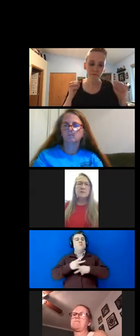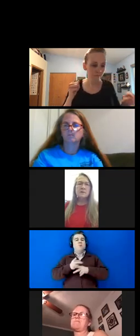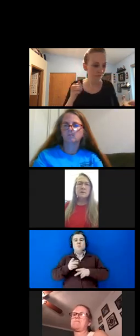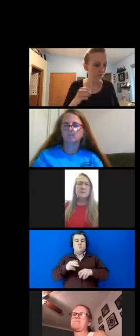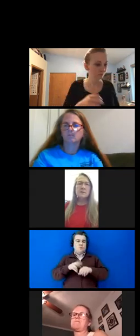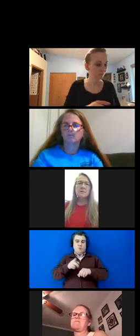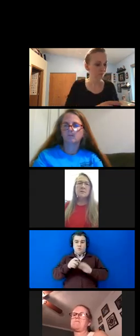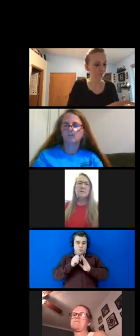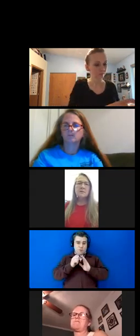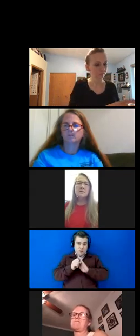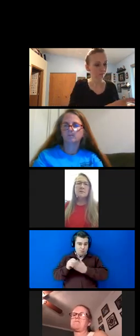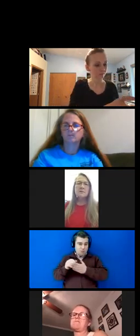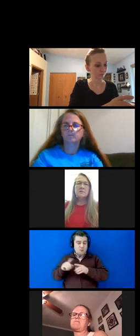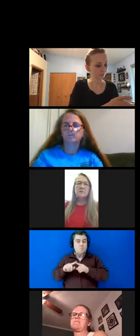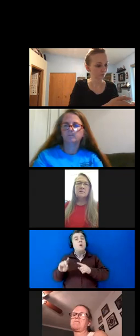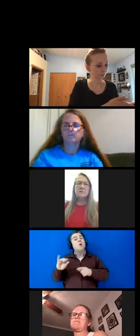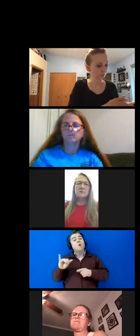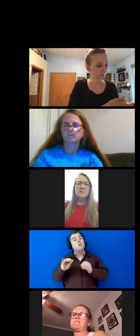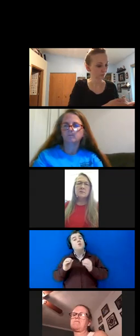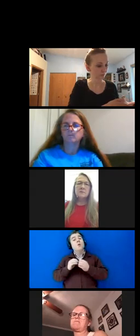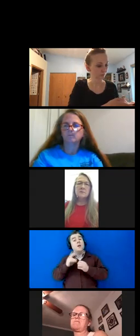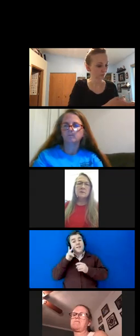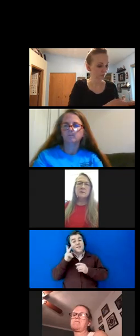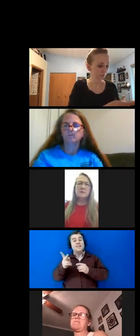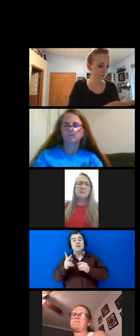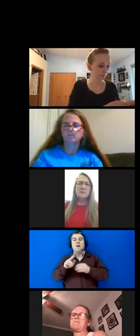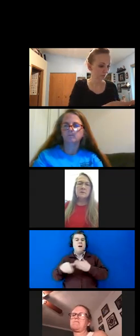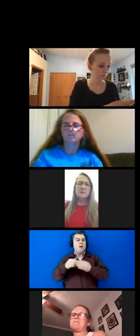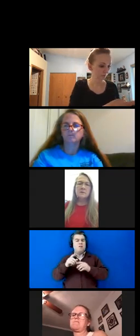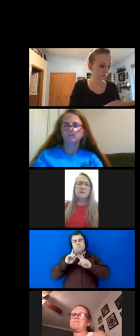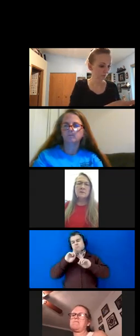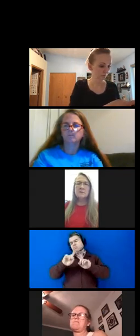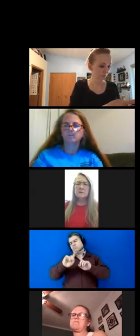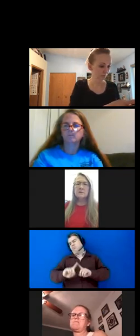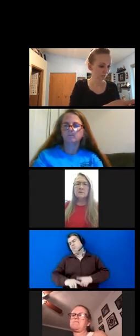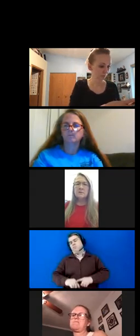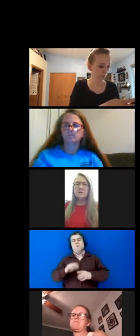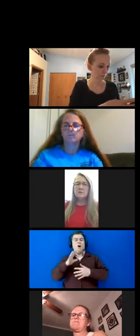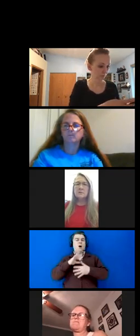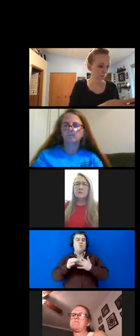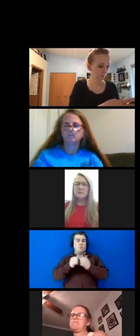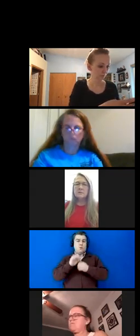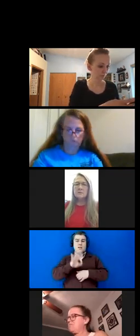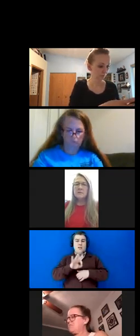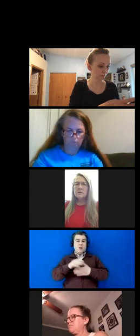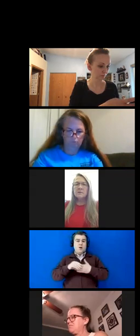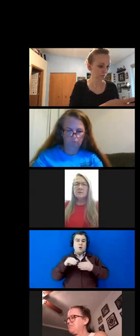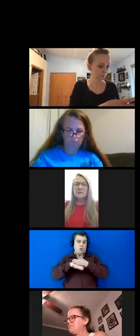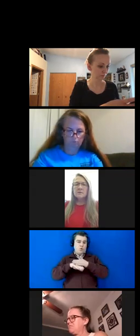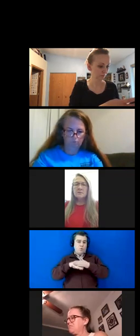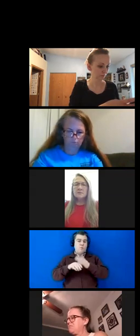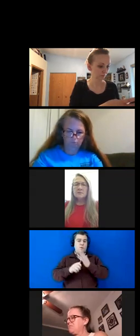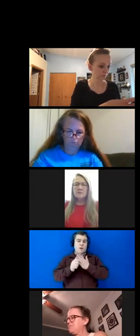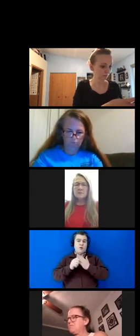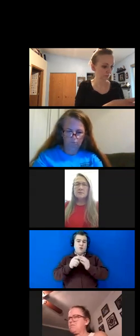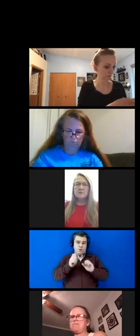sampled, but even more so, they can see all the amazing options with the $99 enrollment pack that you can see. So